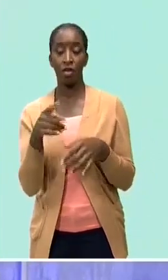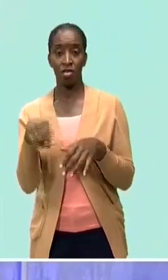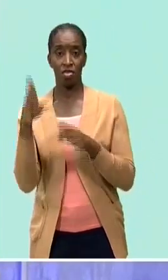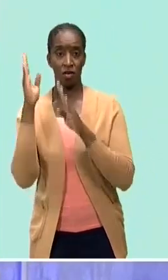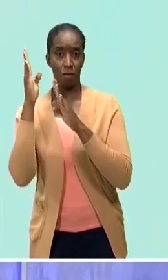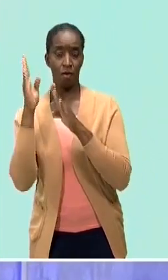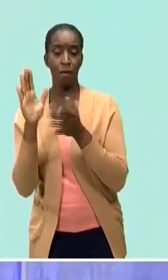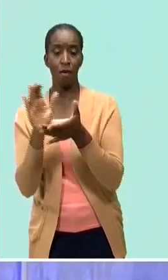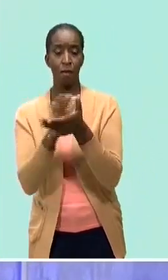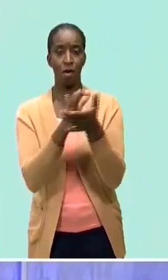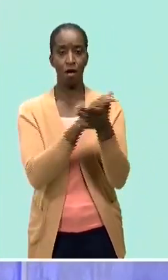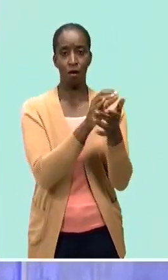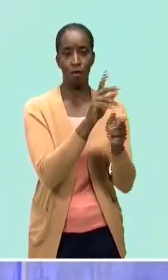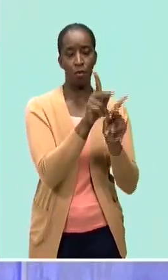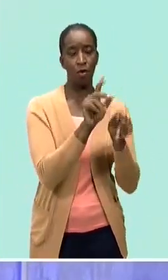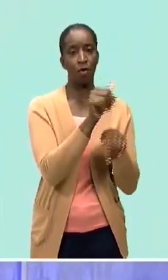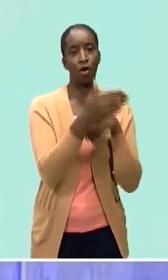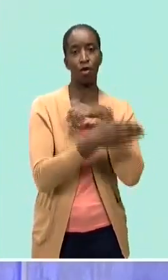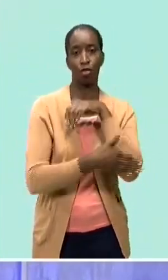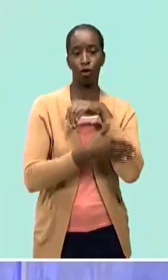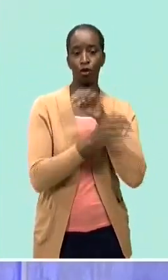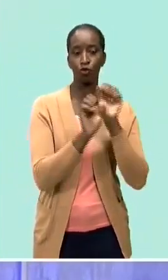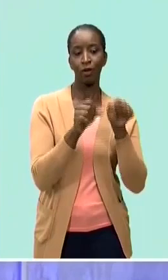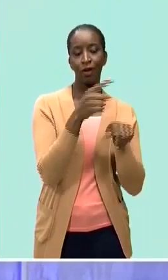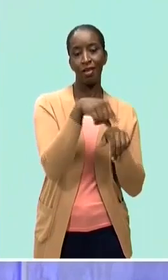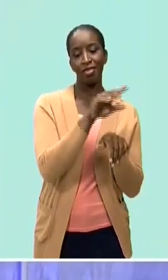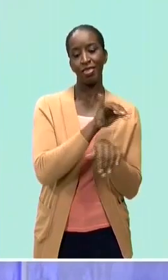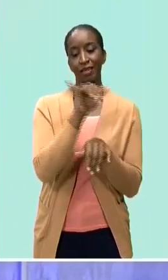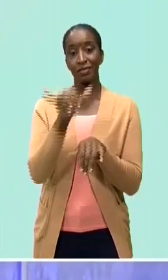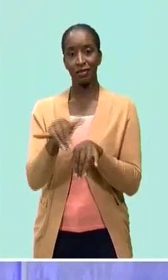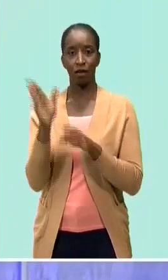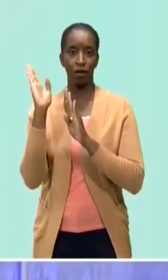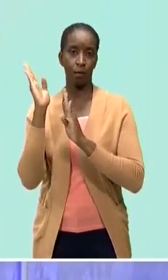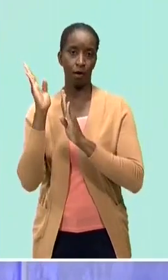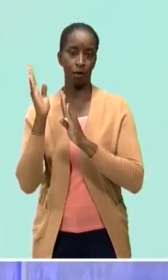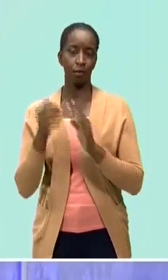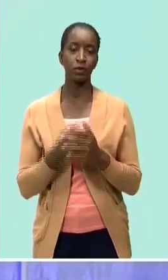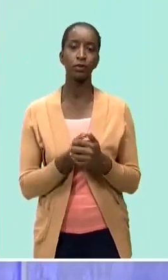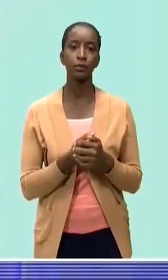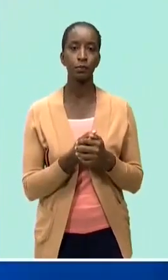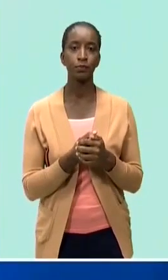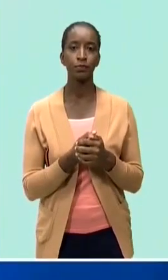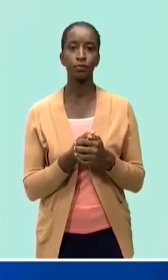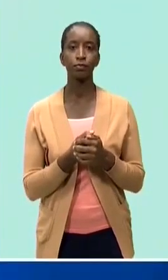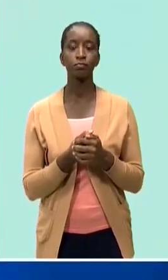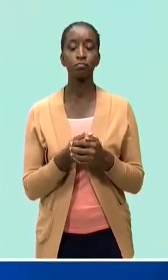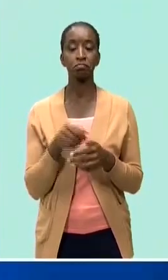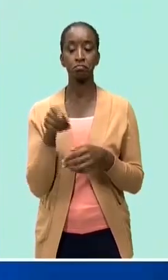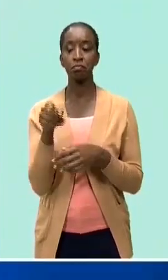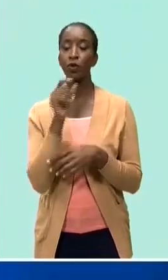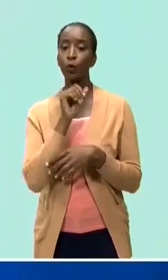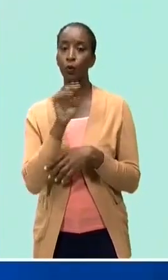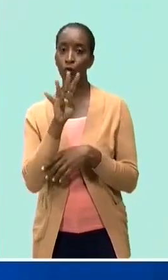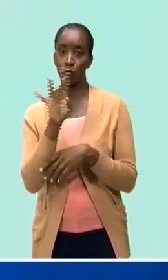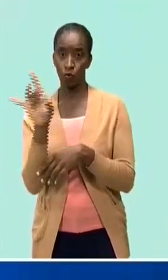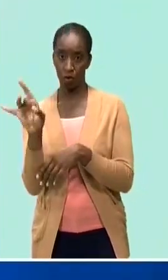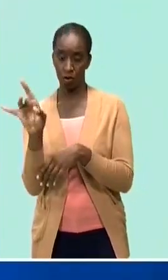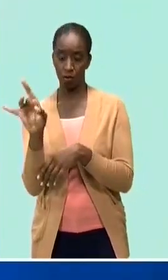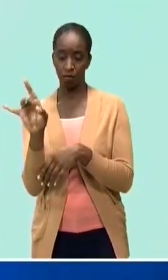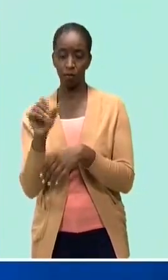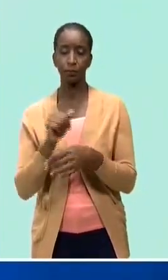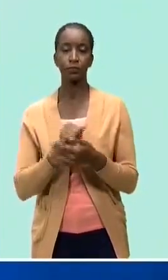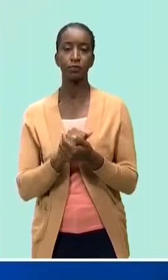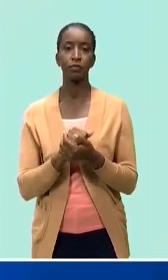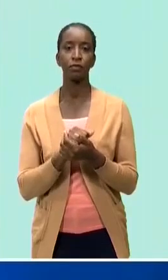to obtain status for financial gain. We hear more from Eyewitness News. 48-year-old Bradley Smith of Monker